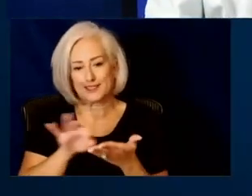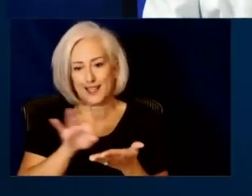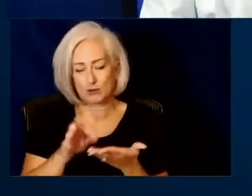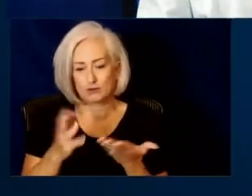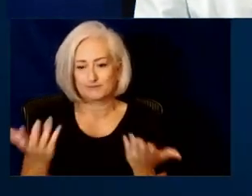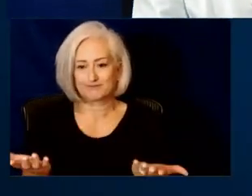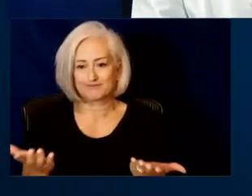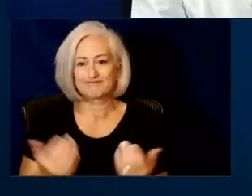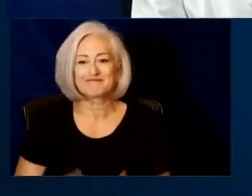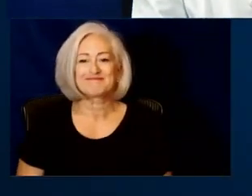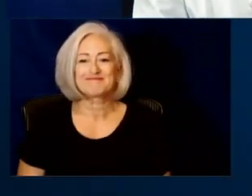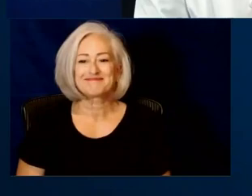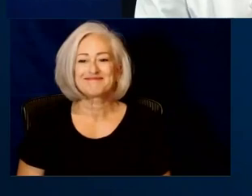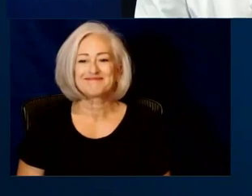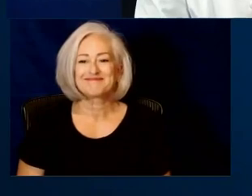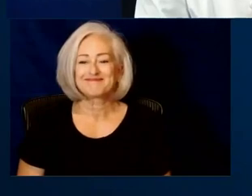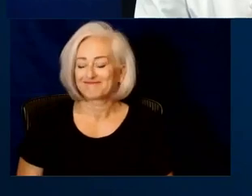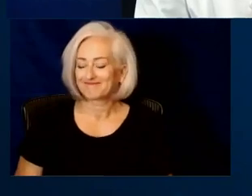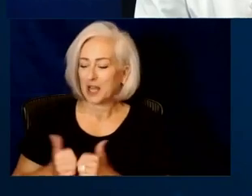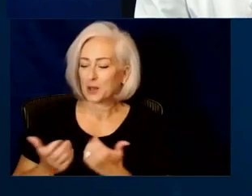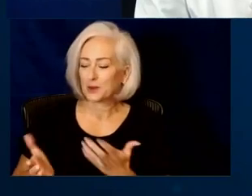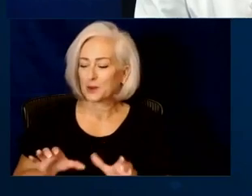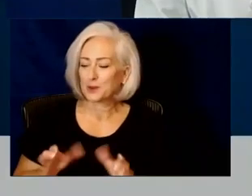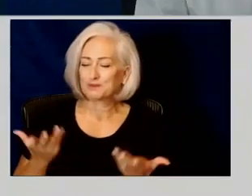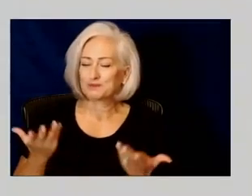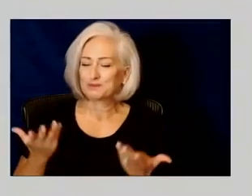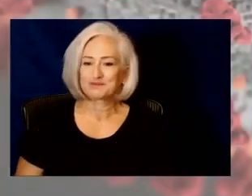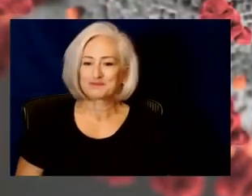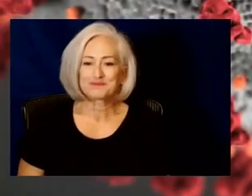today. Doc Hawk, how we do? Yeah. I